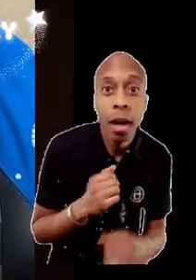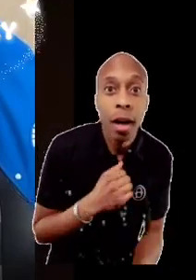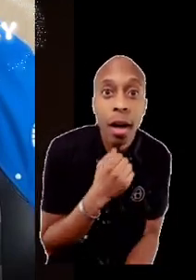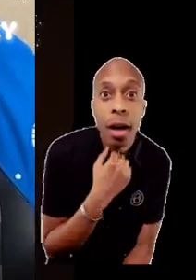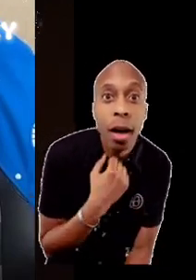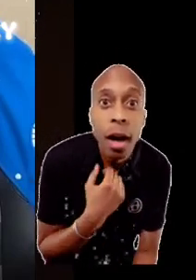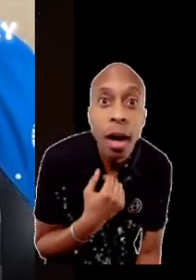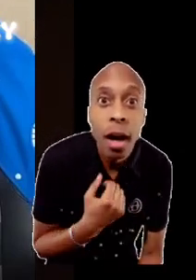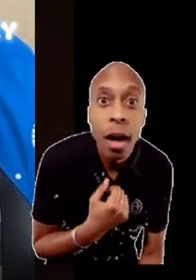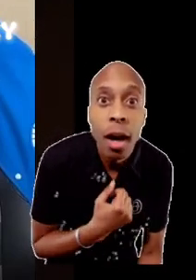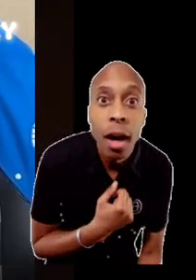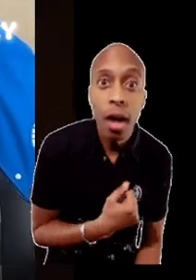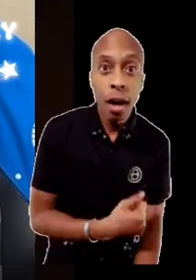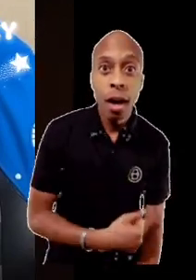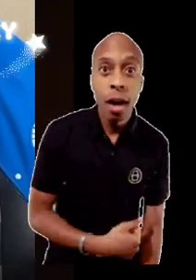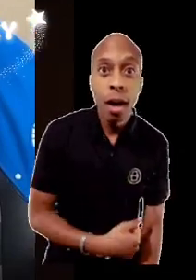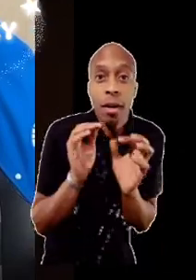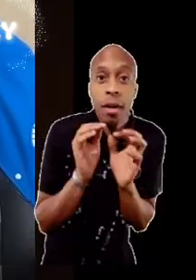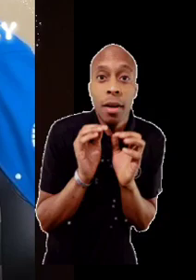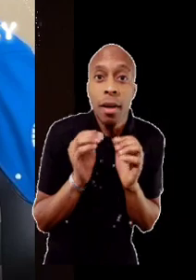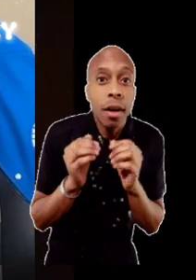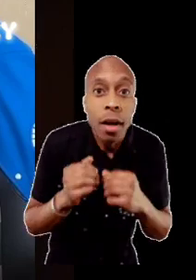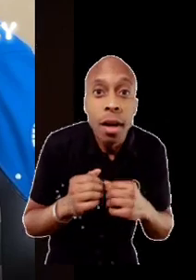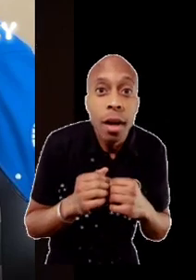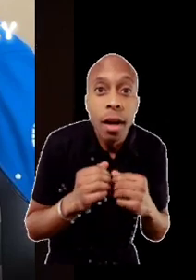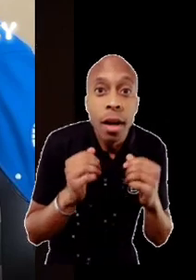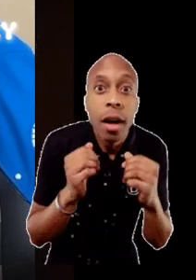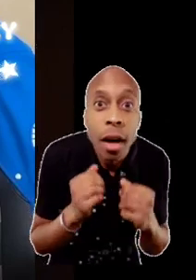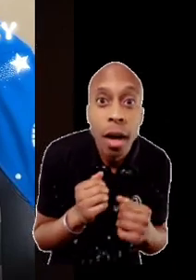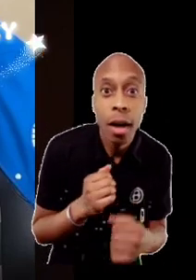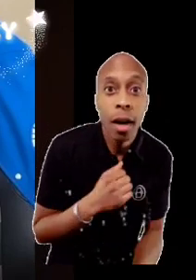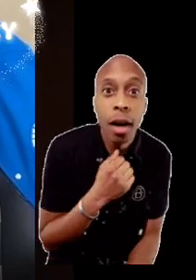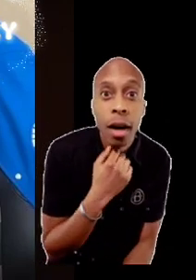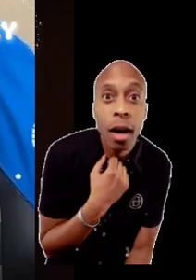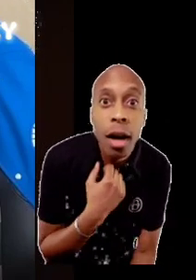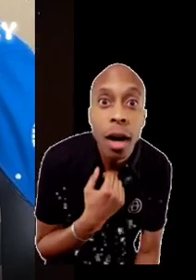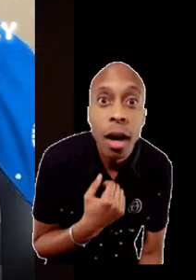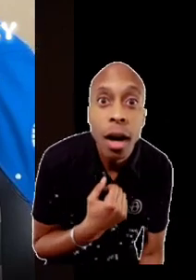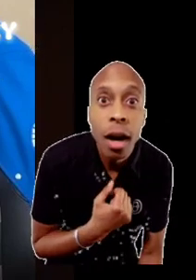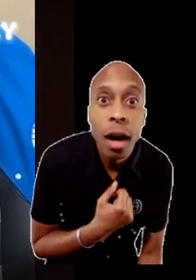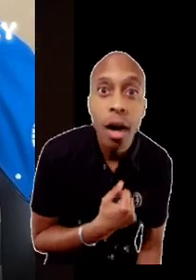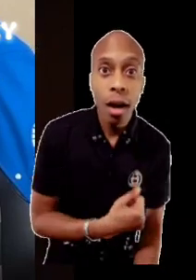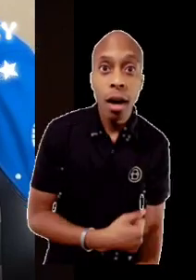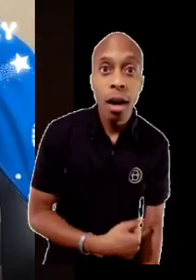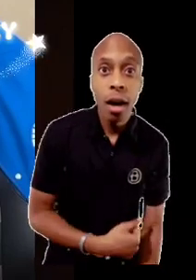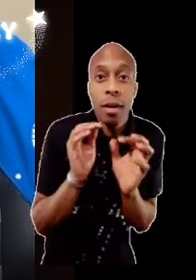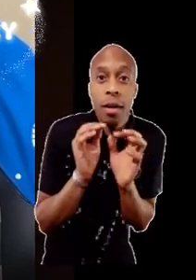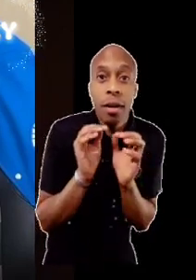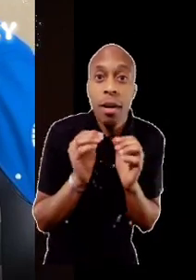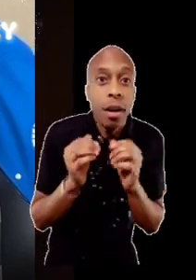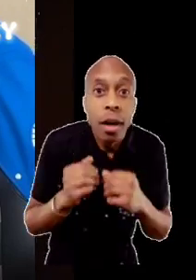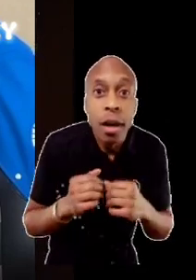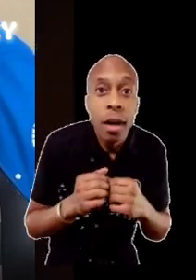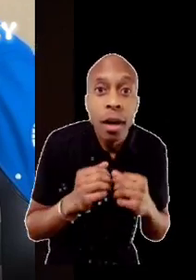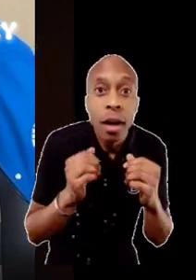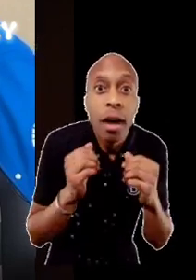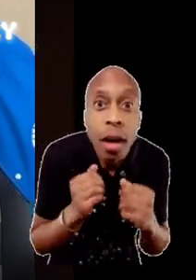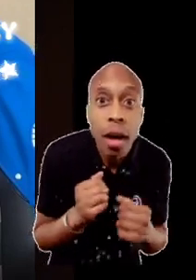The Lord know exactly who you are. You play on him just like they do. In front of the public's